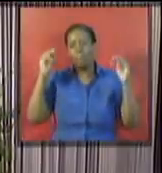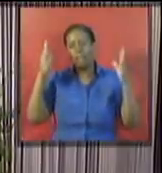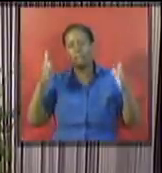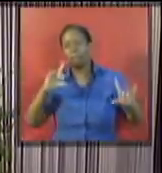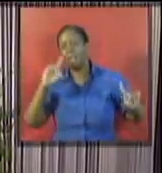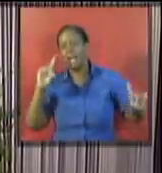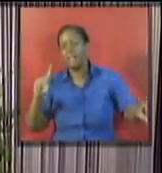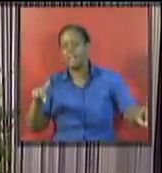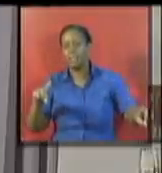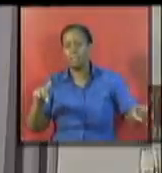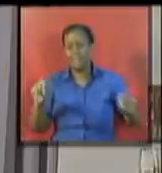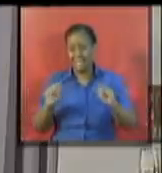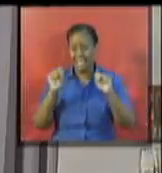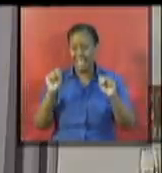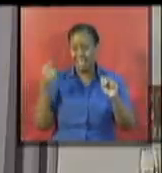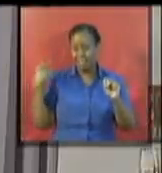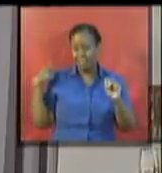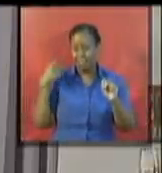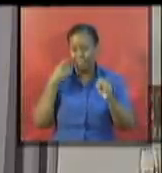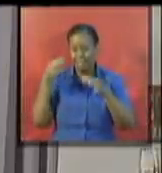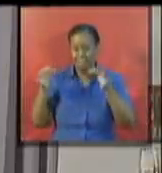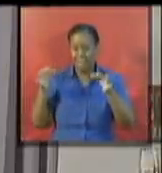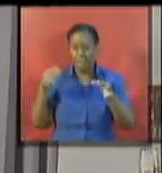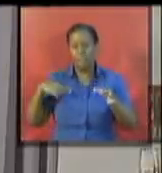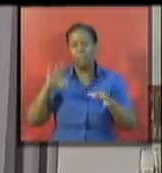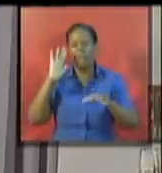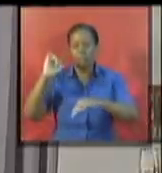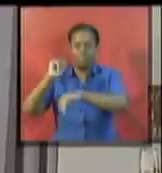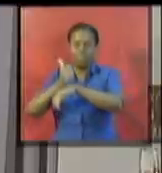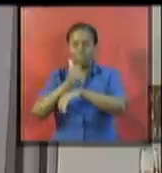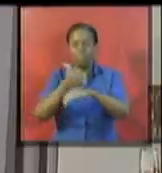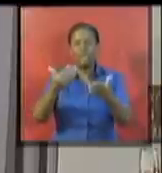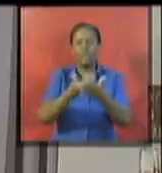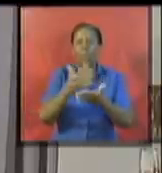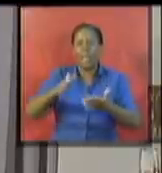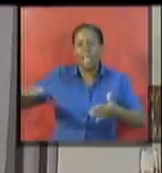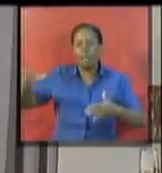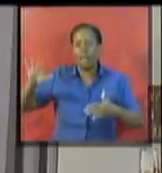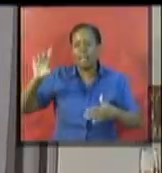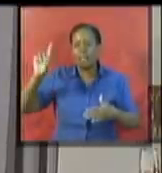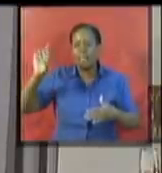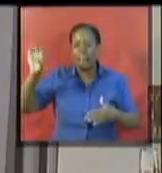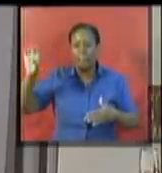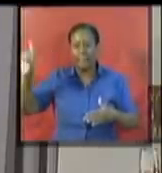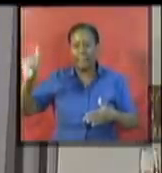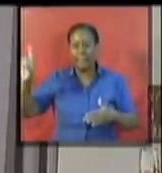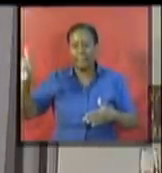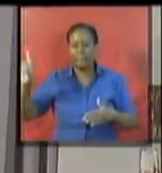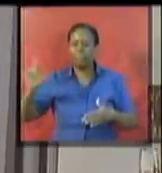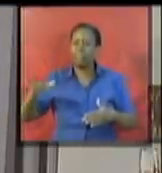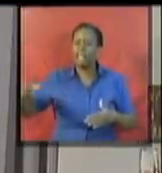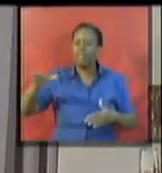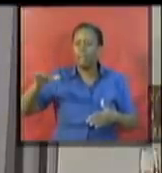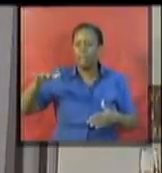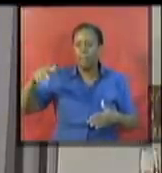we will be operationalizing new facilities at the DB Penal campus, 110 beds, and we will be operationalizing